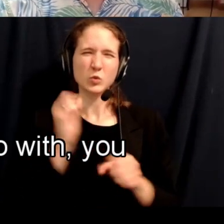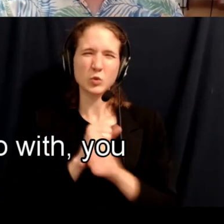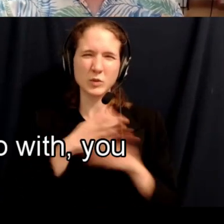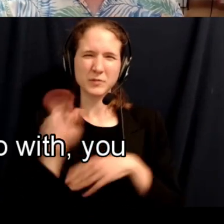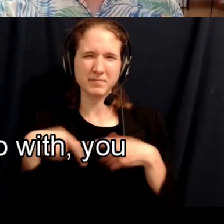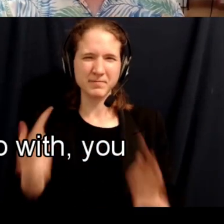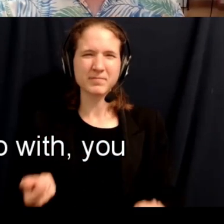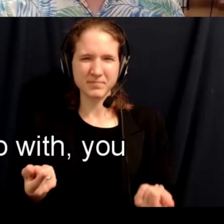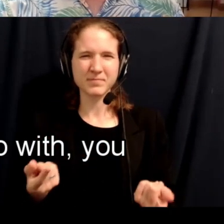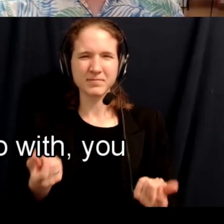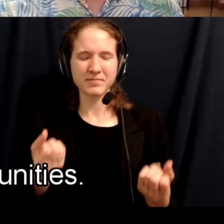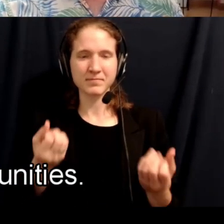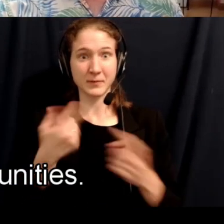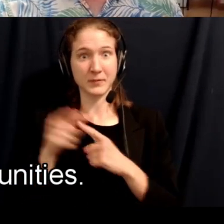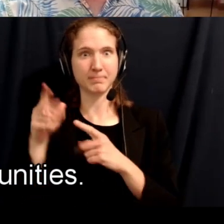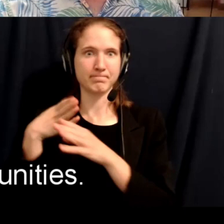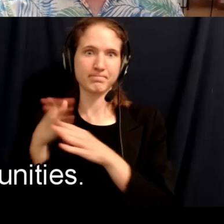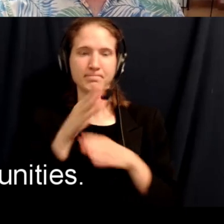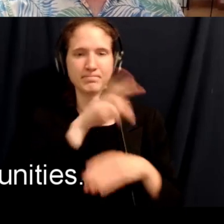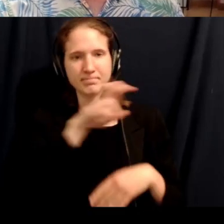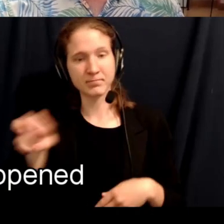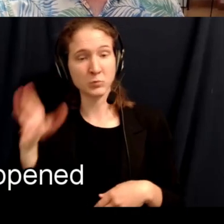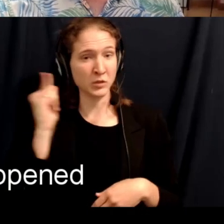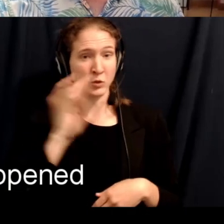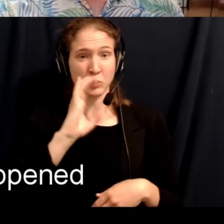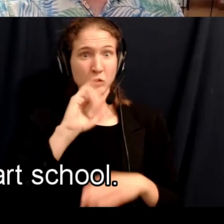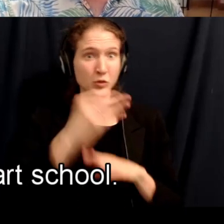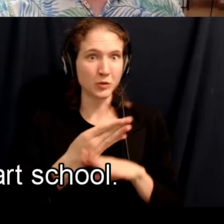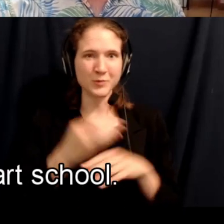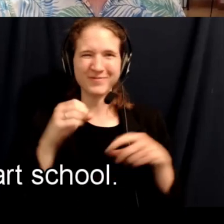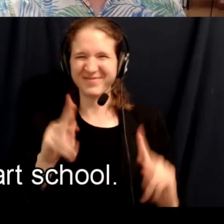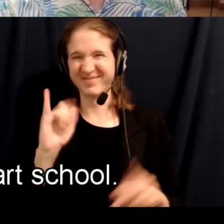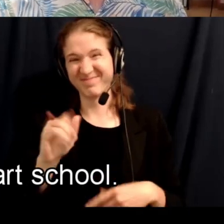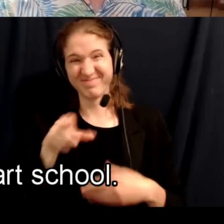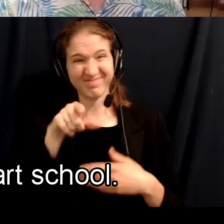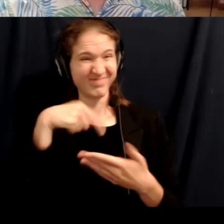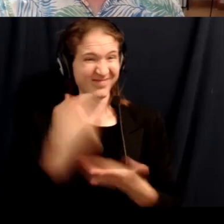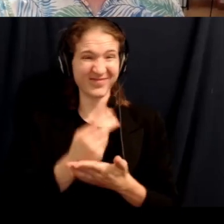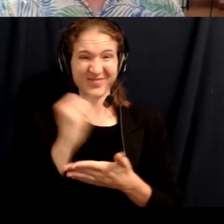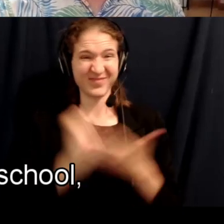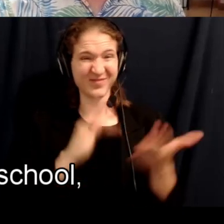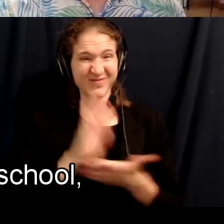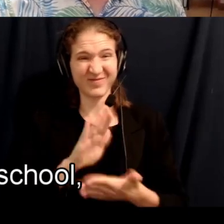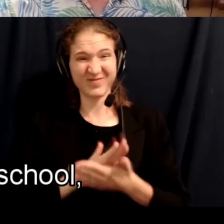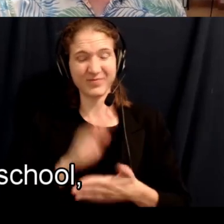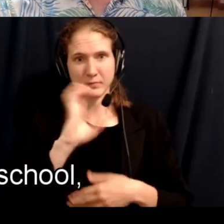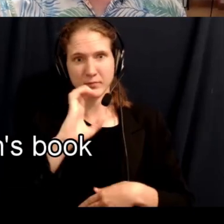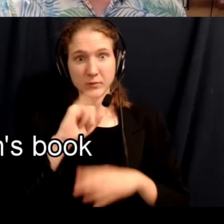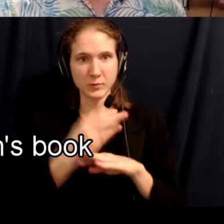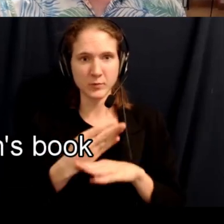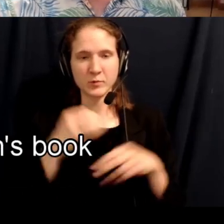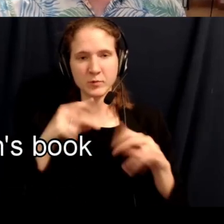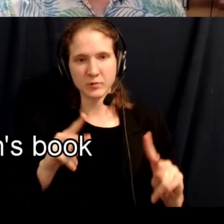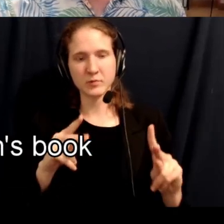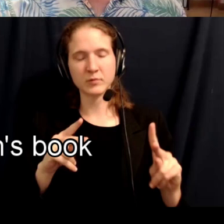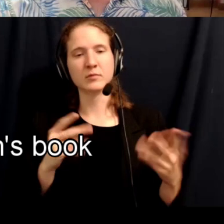do with looking for job opportunities. I think that's what happened when I graduated from art school. So when I got out of school,